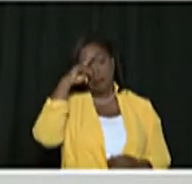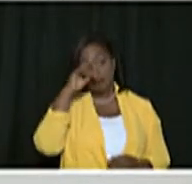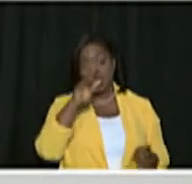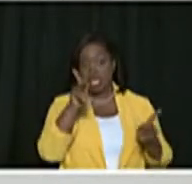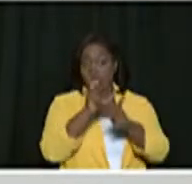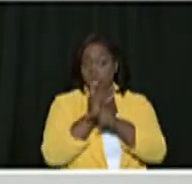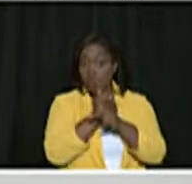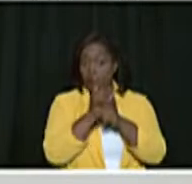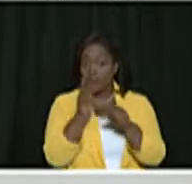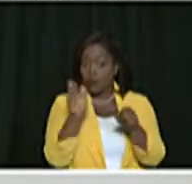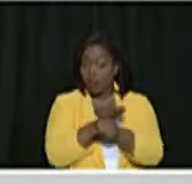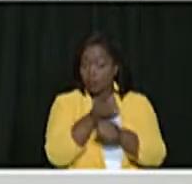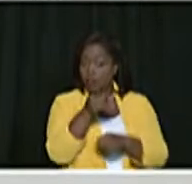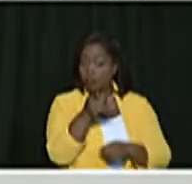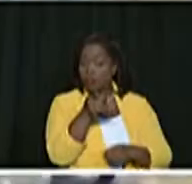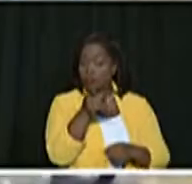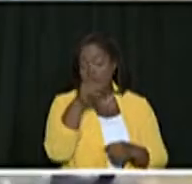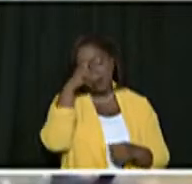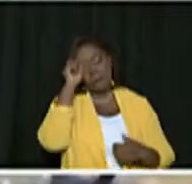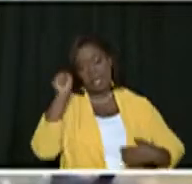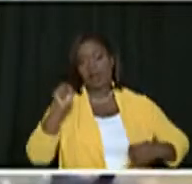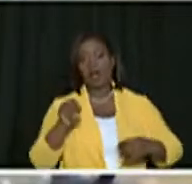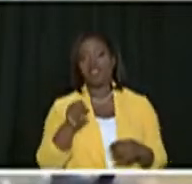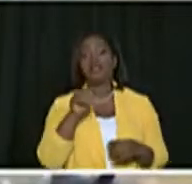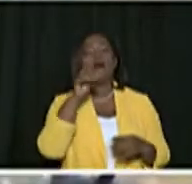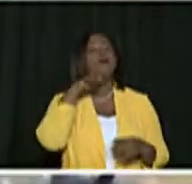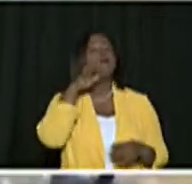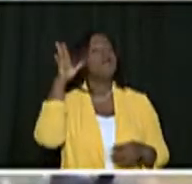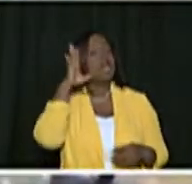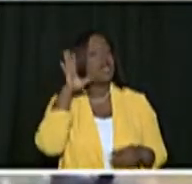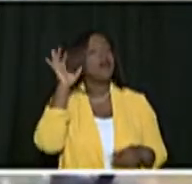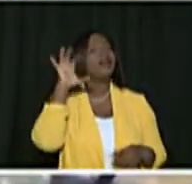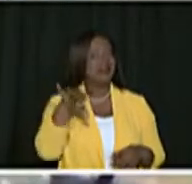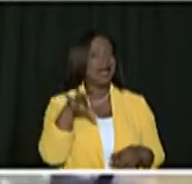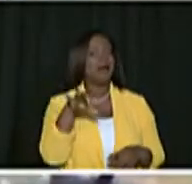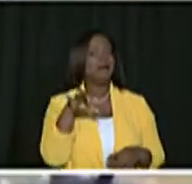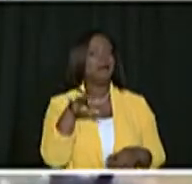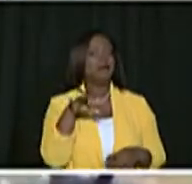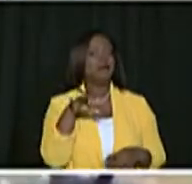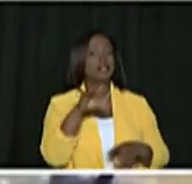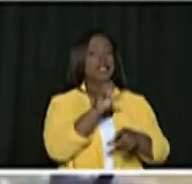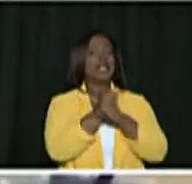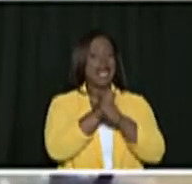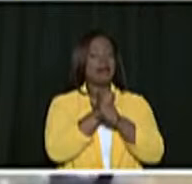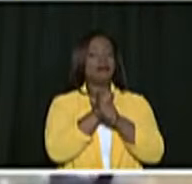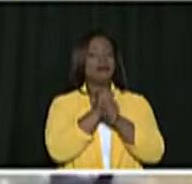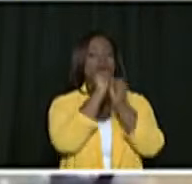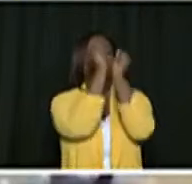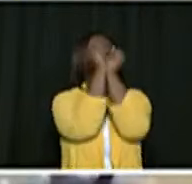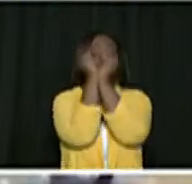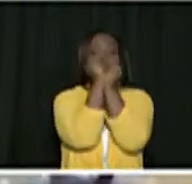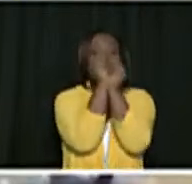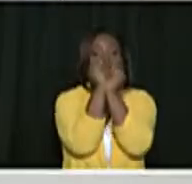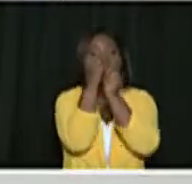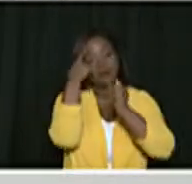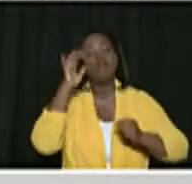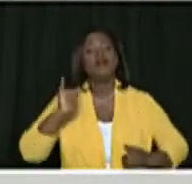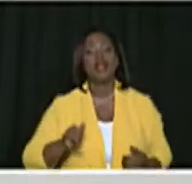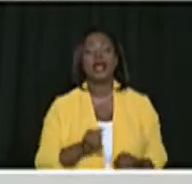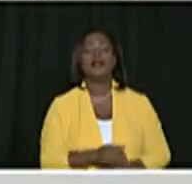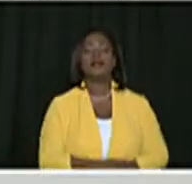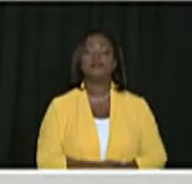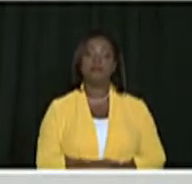books for cruelty to child under the guise of discipline, because they are different. Thank you, Mr. Williams. Dr. Morgan, does